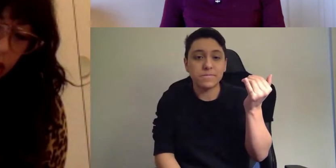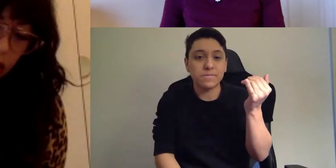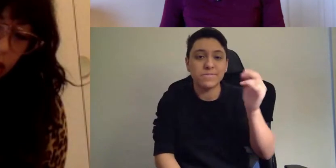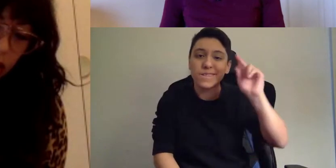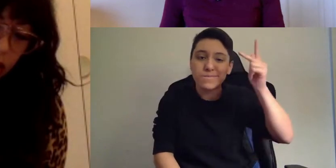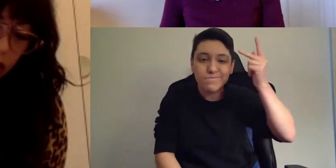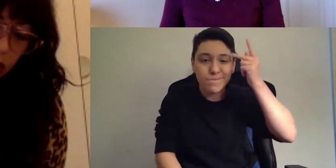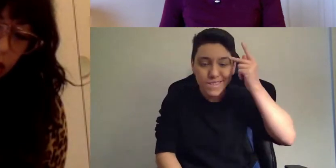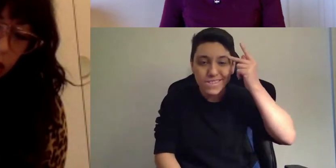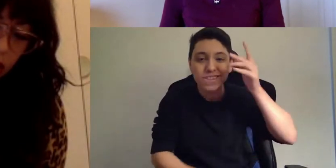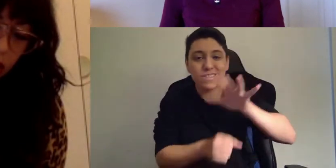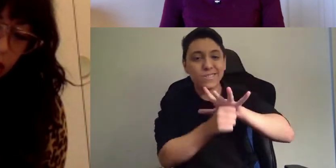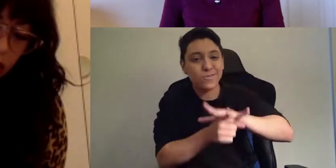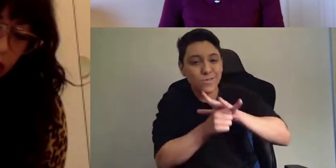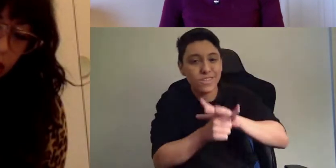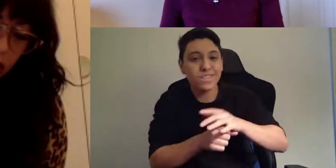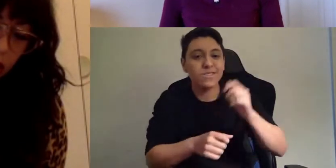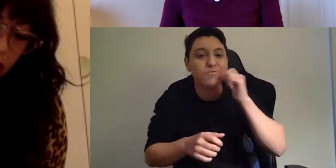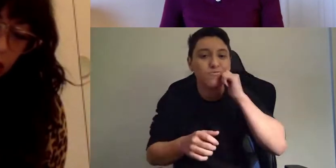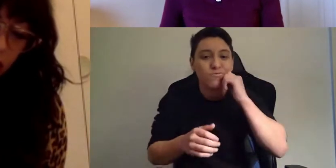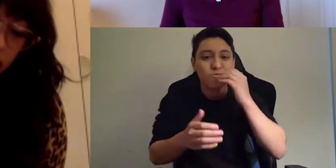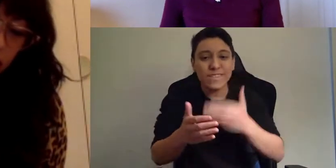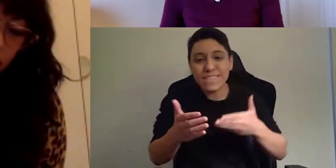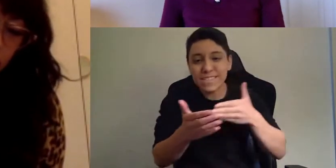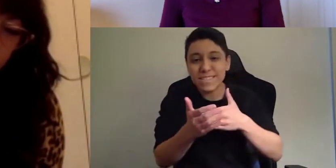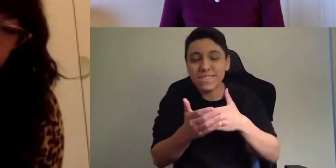politics, racial inequities